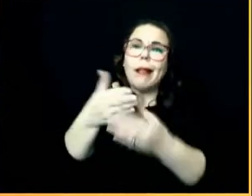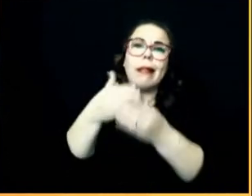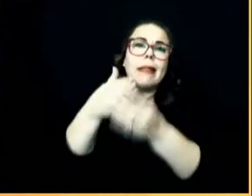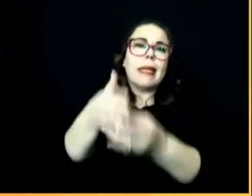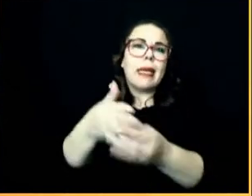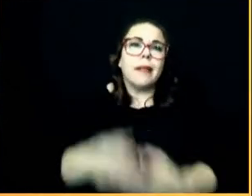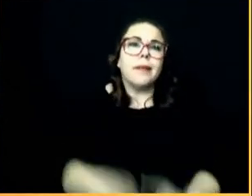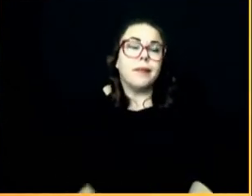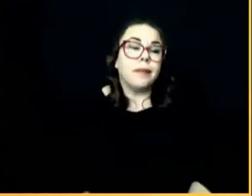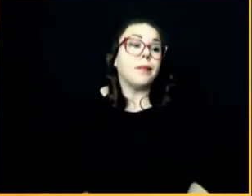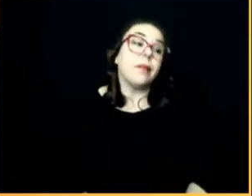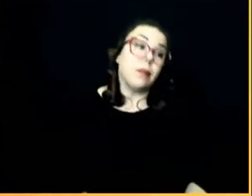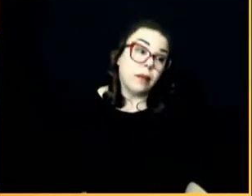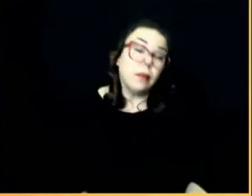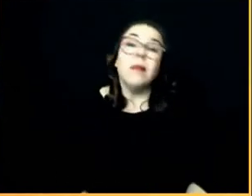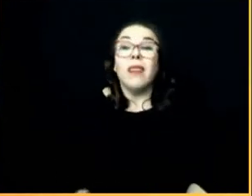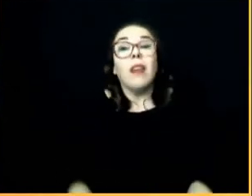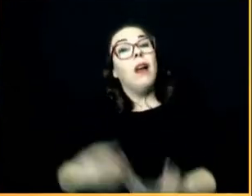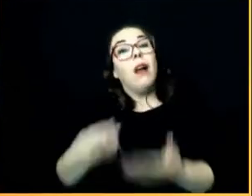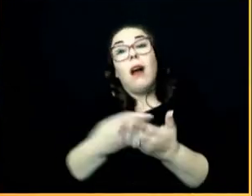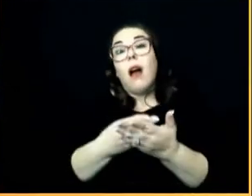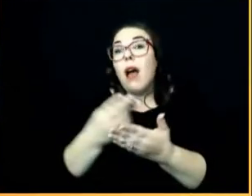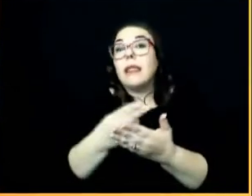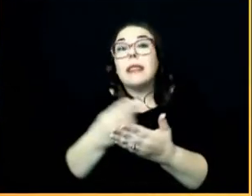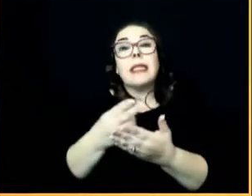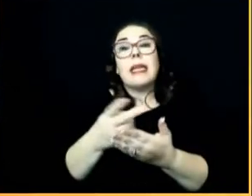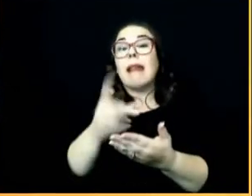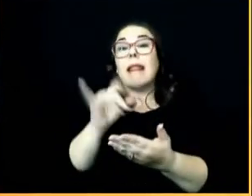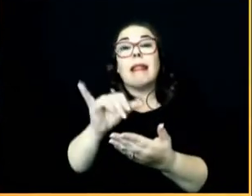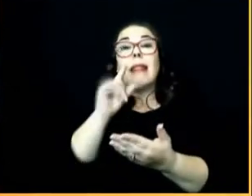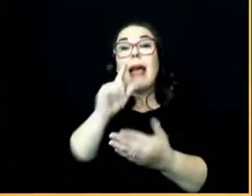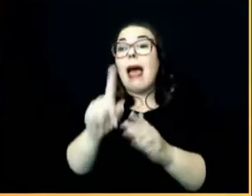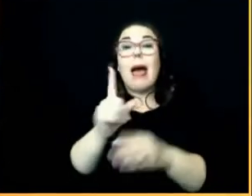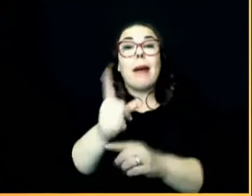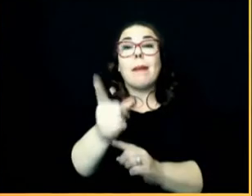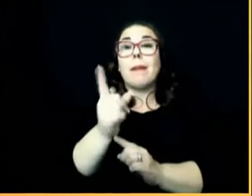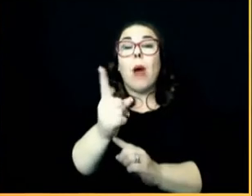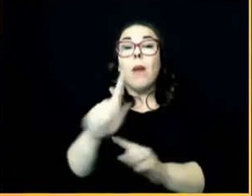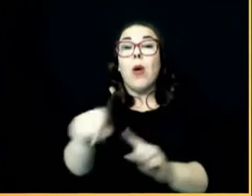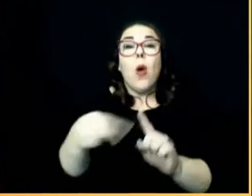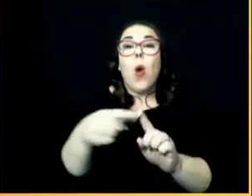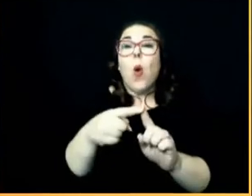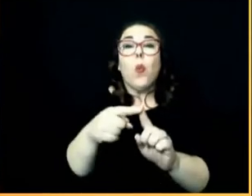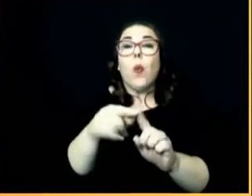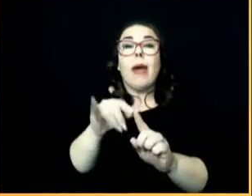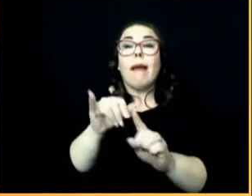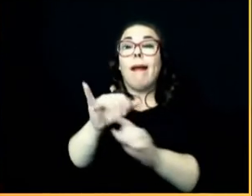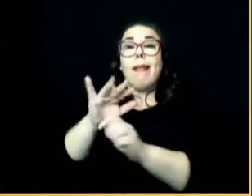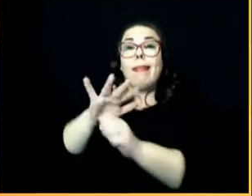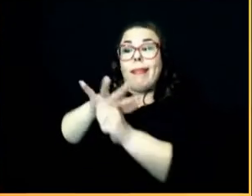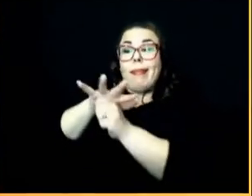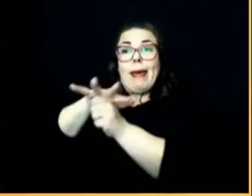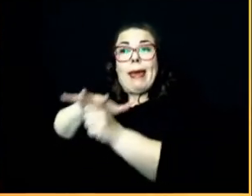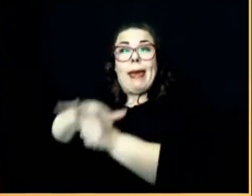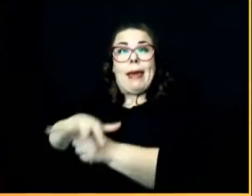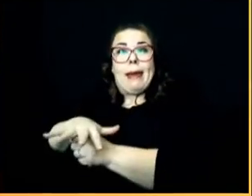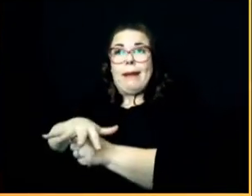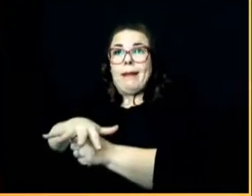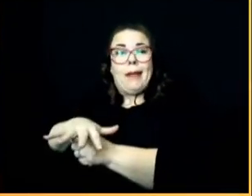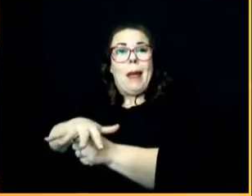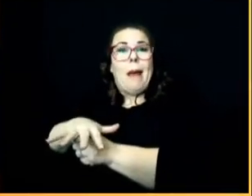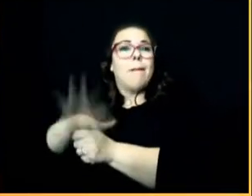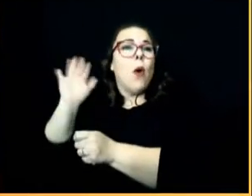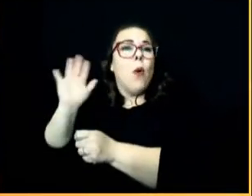of the shadows. You know, I recently talked to a lot of folks in New Hampshire about the significance of having not just one, but